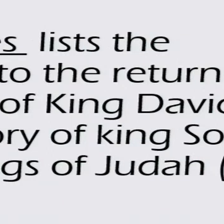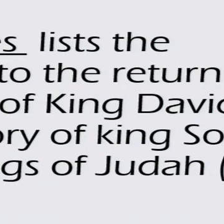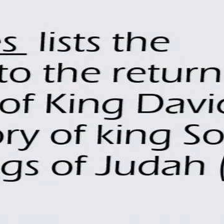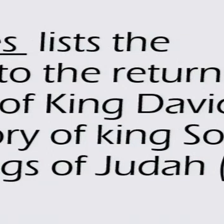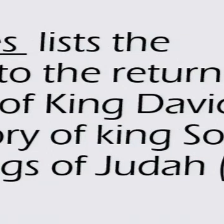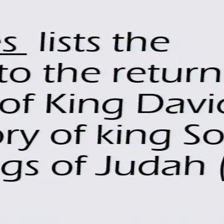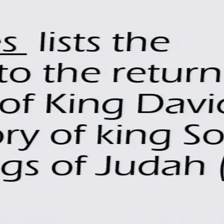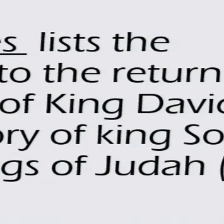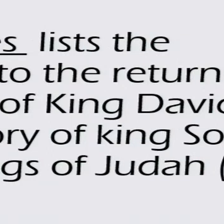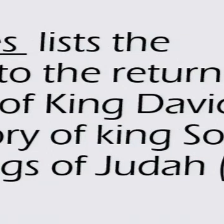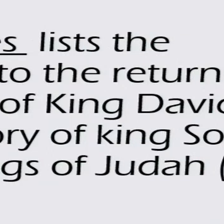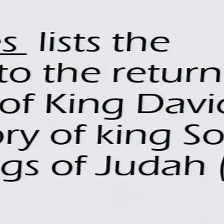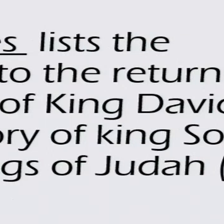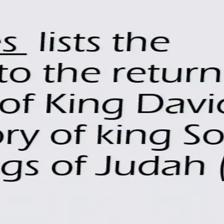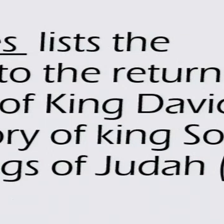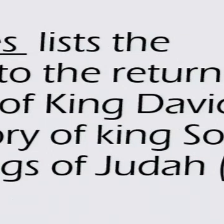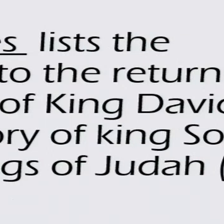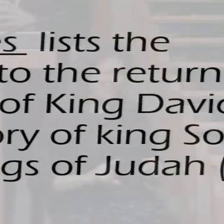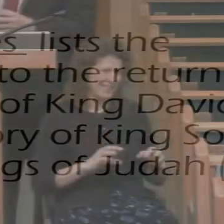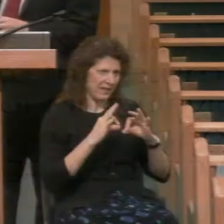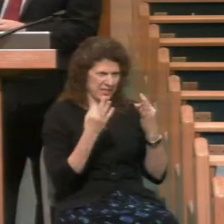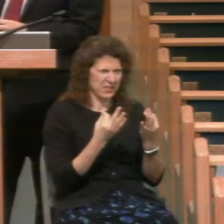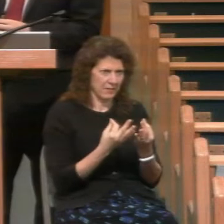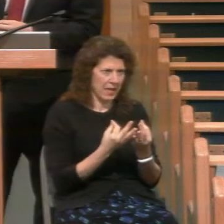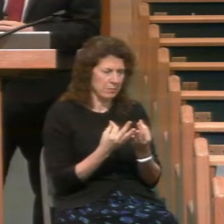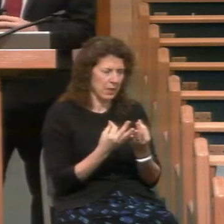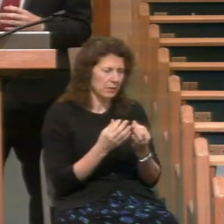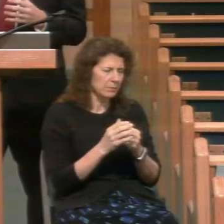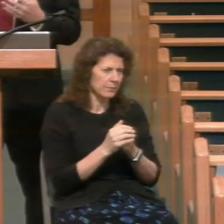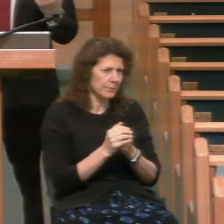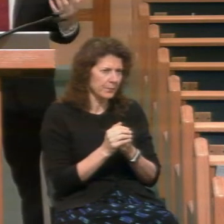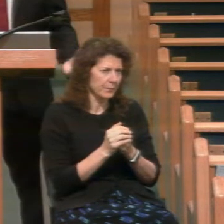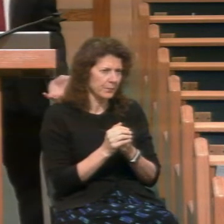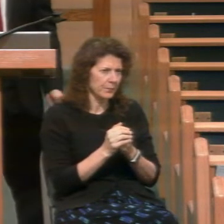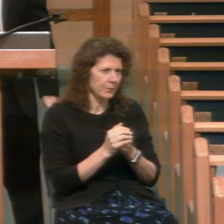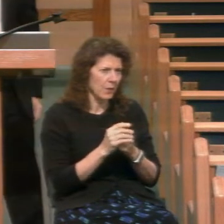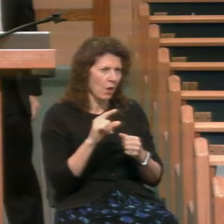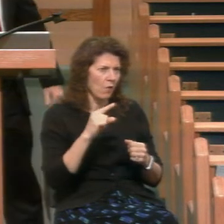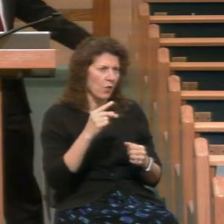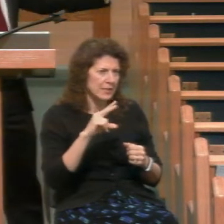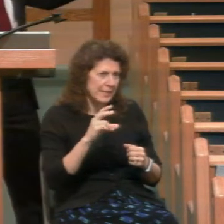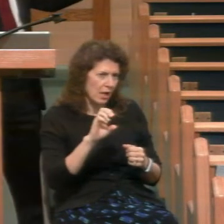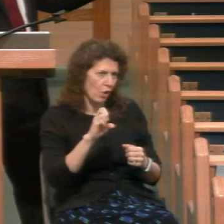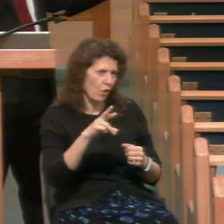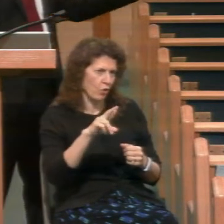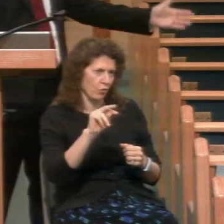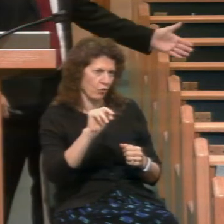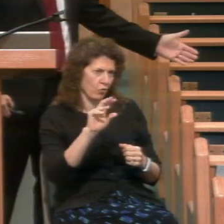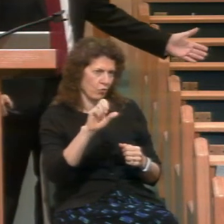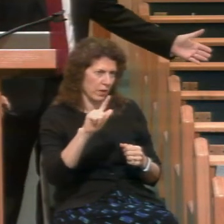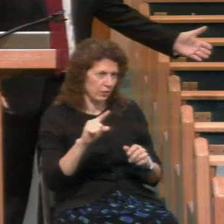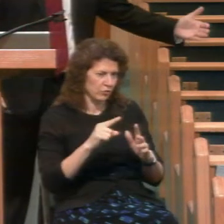of David and doesn't get into the details of all the other things. 1st and 2nd Chronicles also starts with